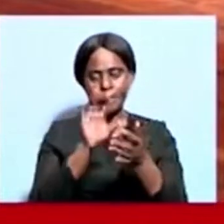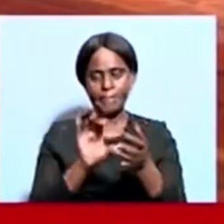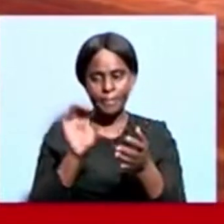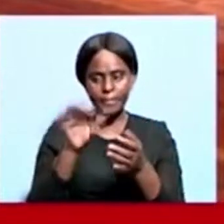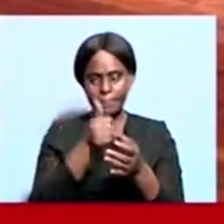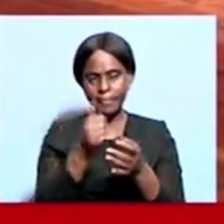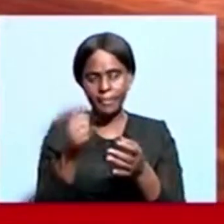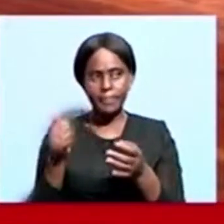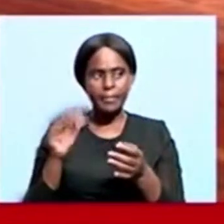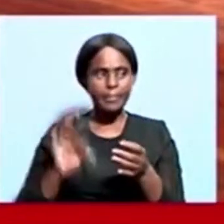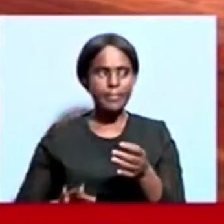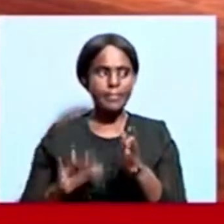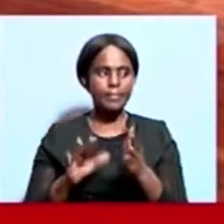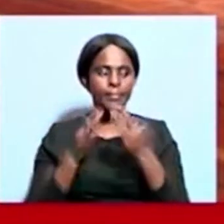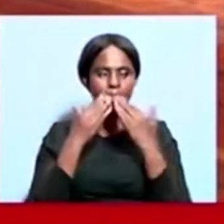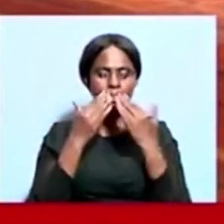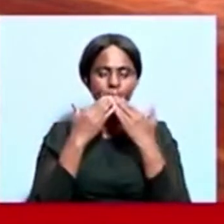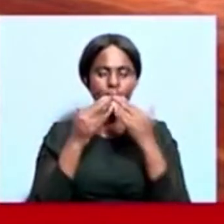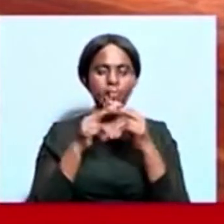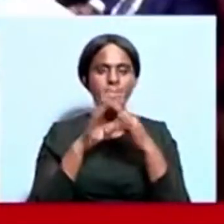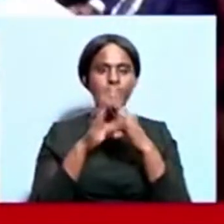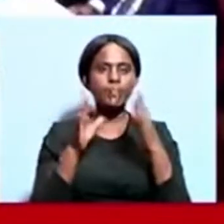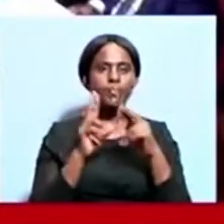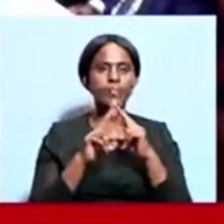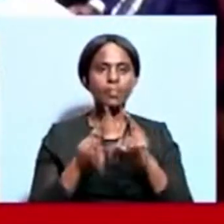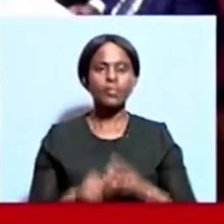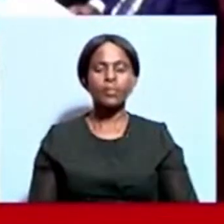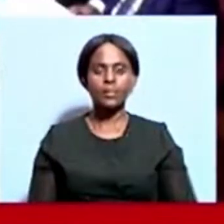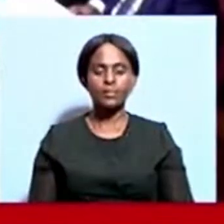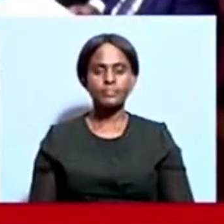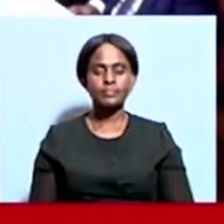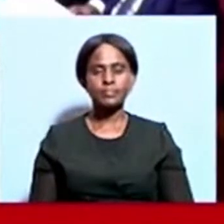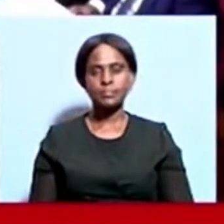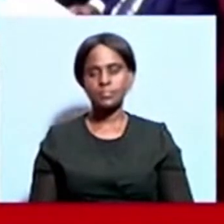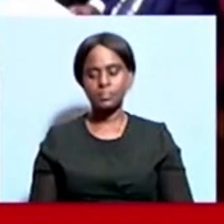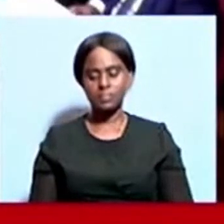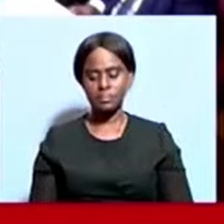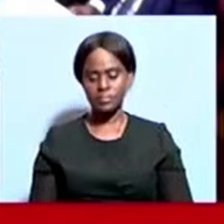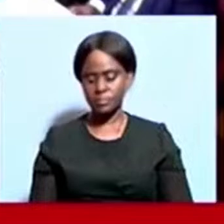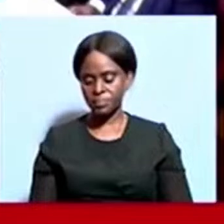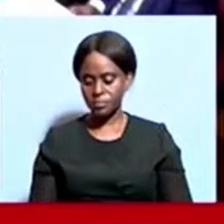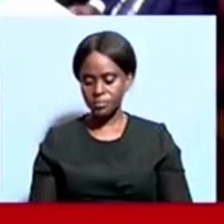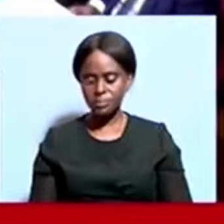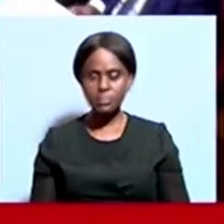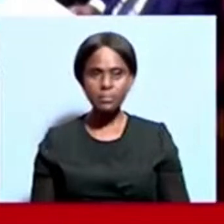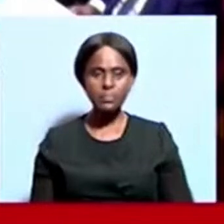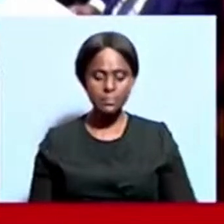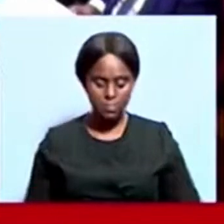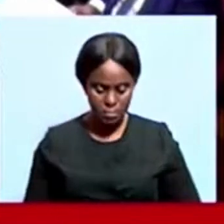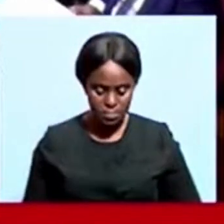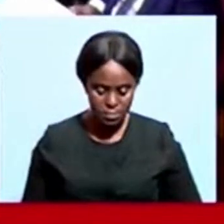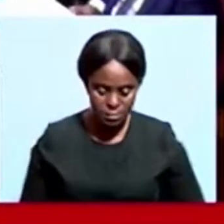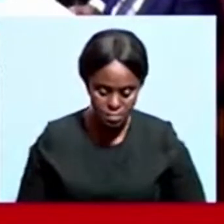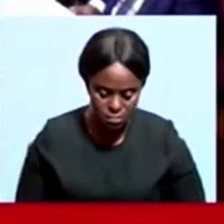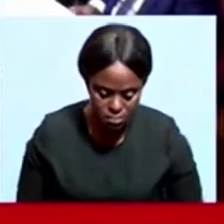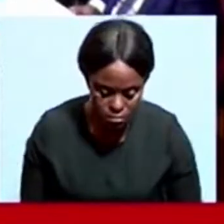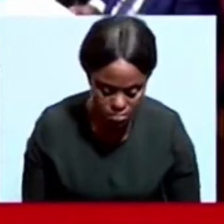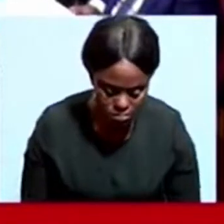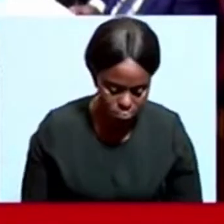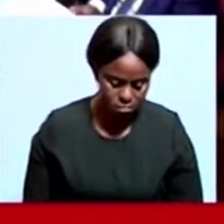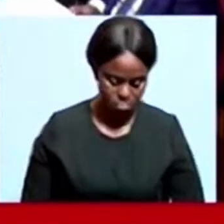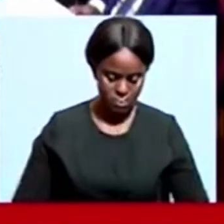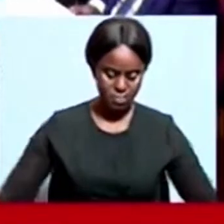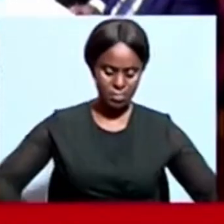to other beneficiaries. I thank you, Lord Chair. Thank you very much. Honorable, come on. Oh. Yeah, thank you. Follow-up. Yeah, just a follow-up